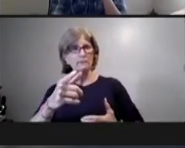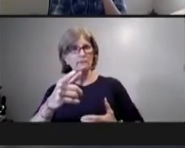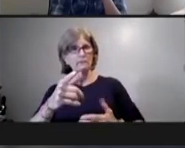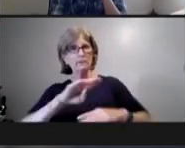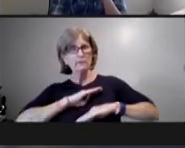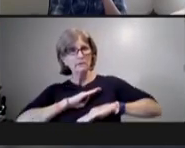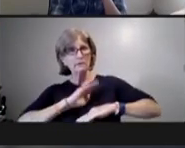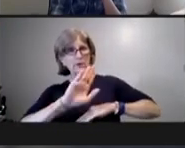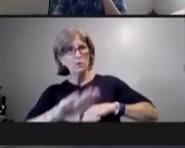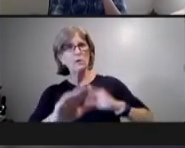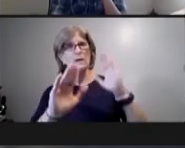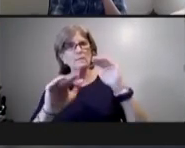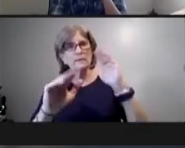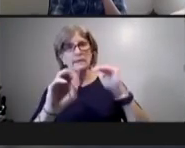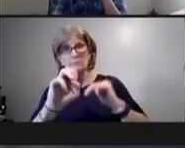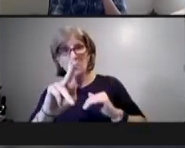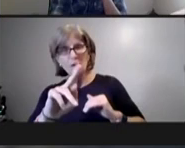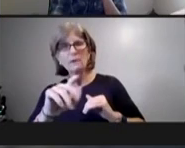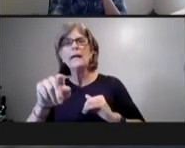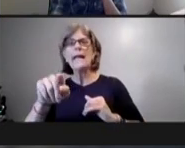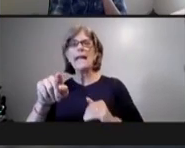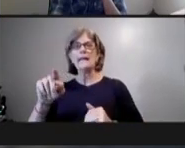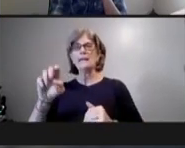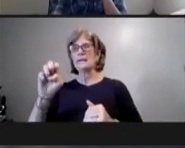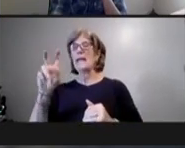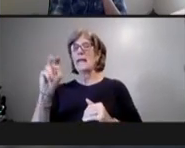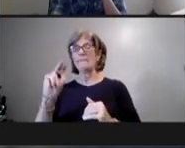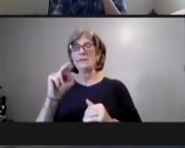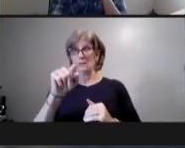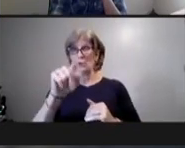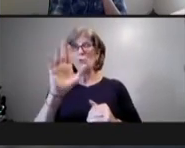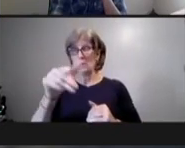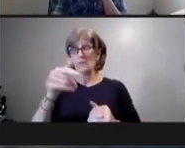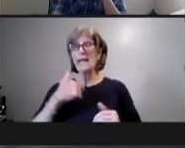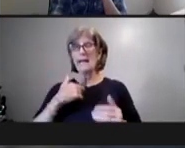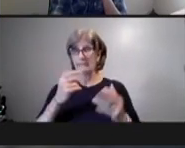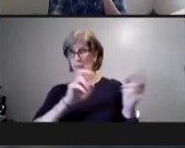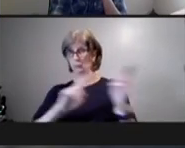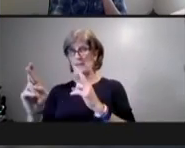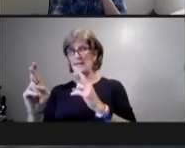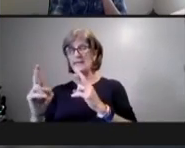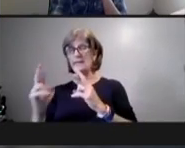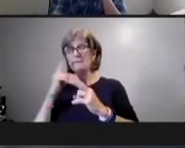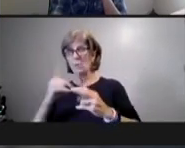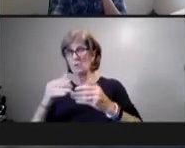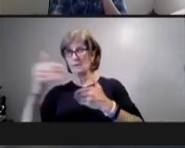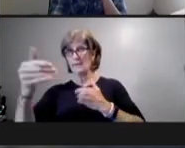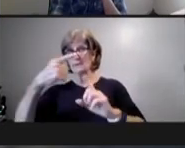and really making the commitment to next month that we will have this finalized for Evan.